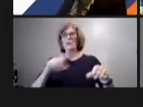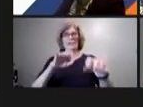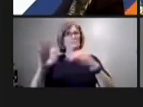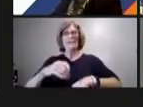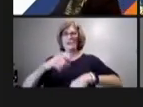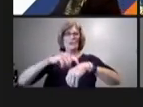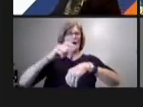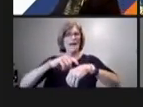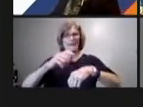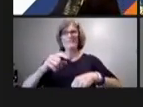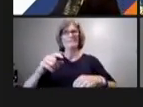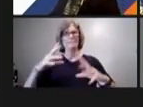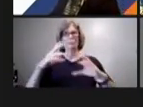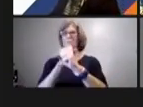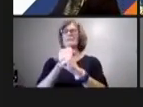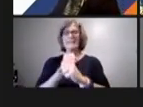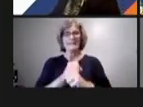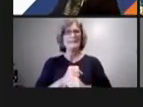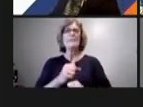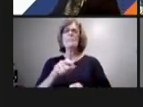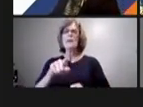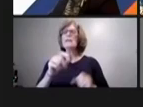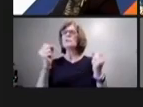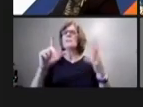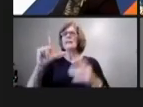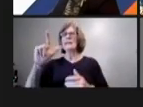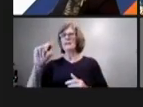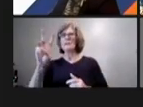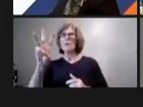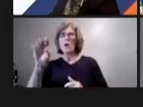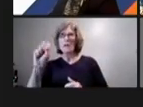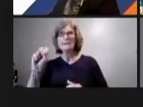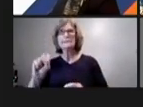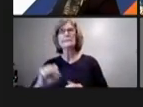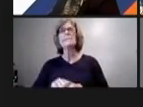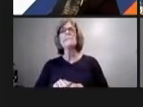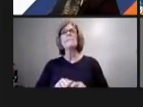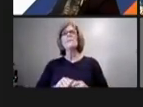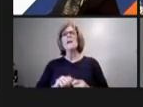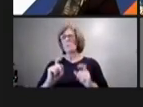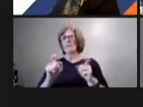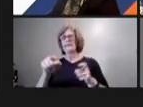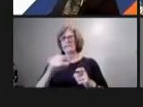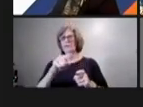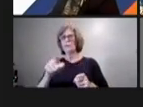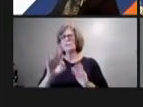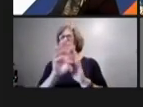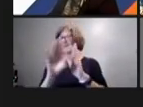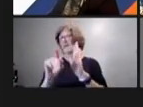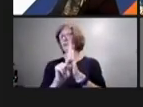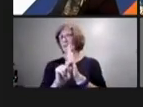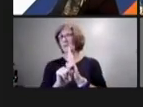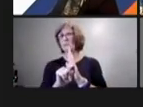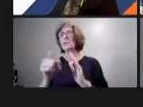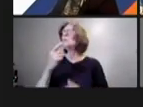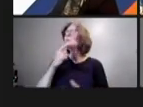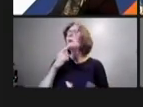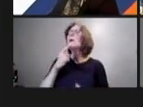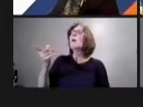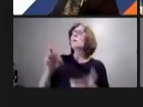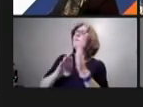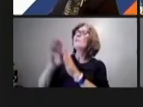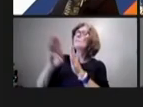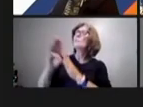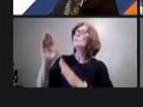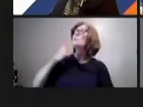laws that apply to housing accessibility, but to go through a couple in the context of what it means when housing developers are